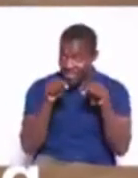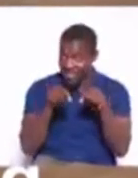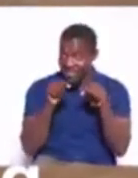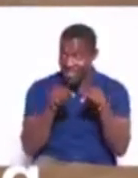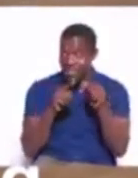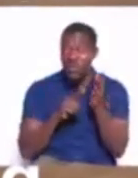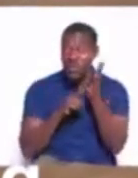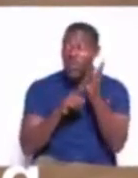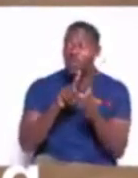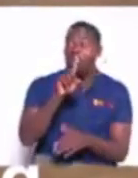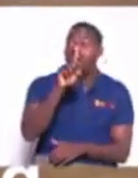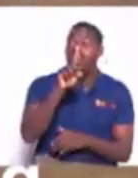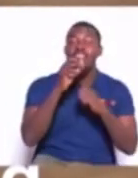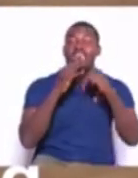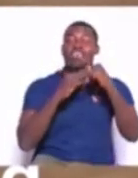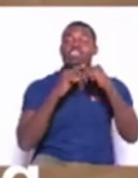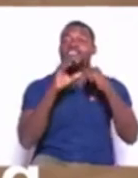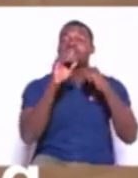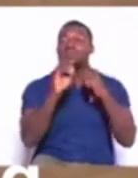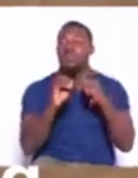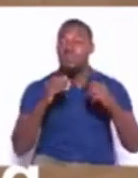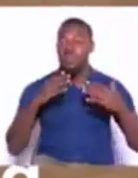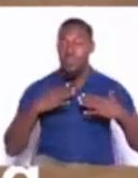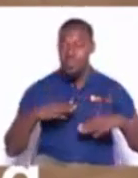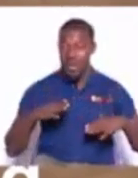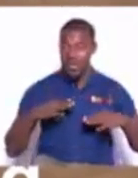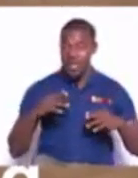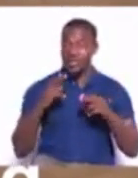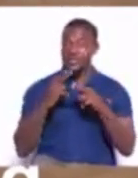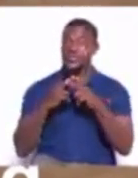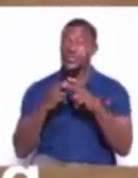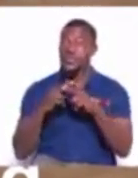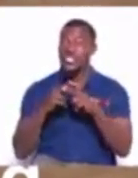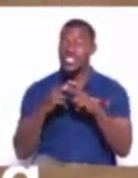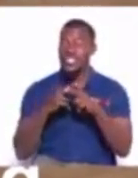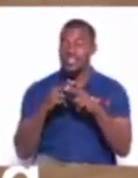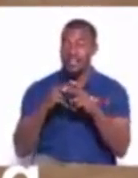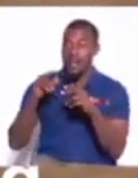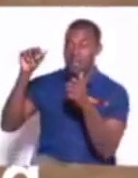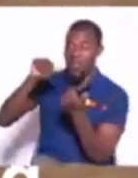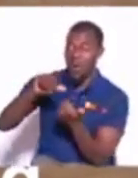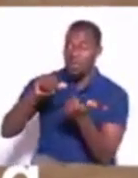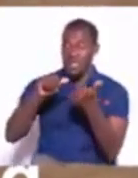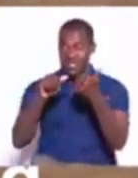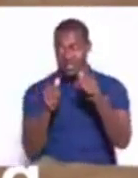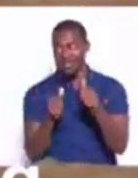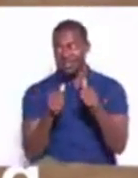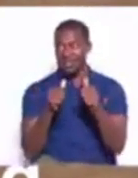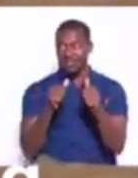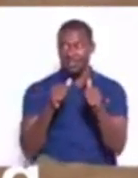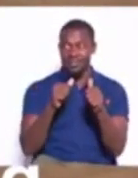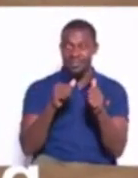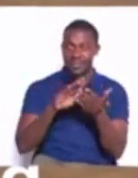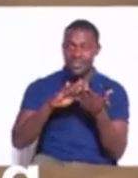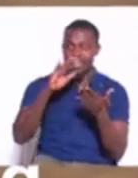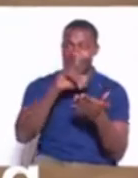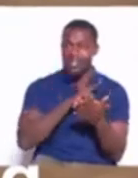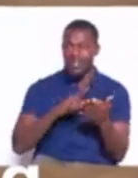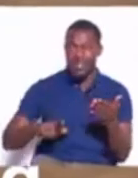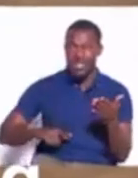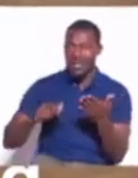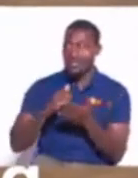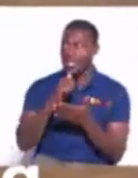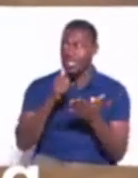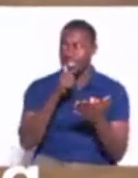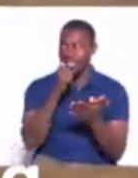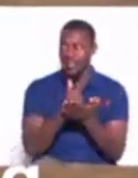180 are preparing to be baptized. Praise the name of the Lord. What do you say, church?